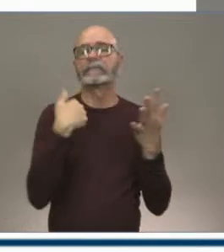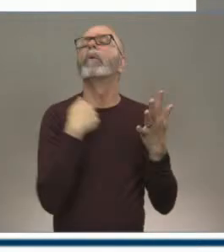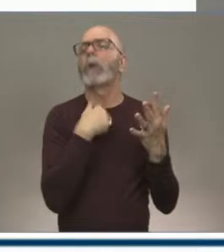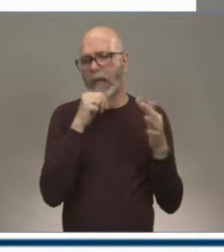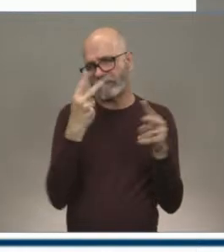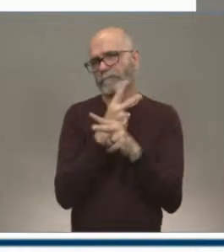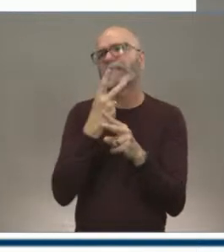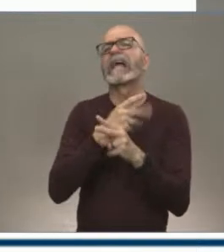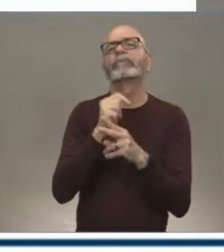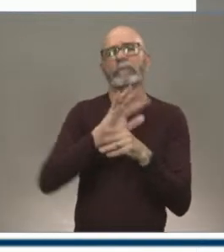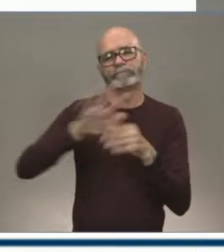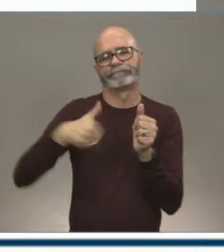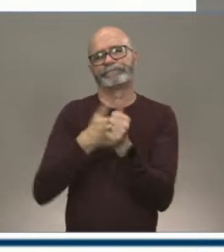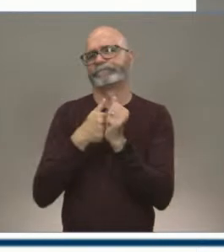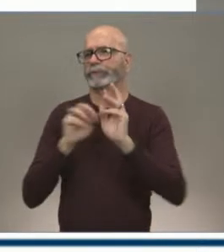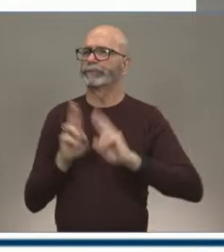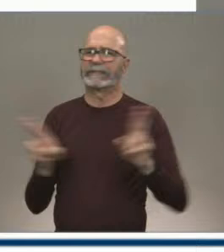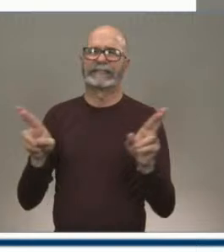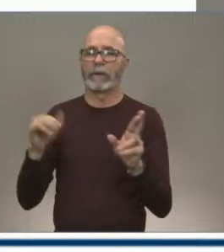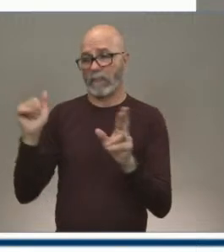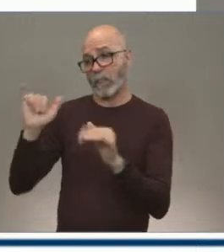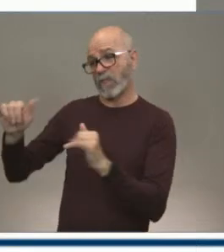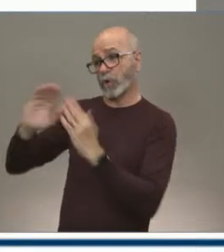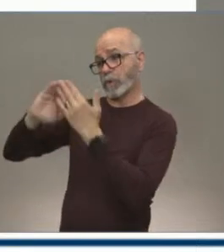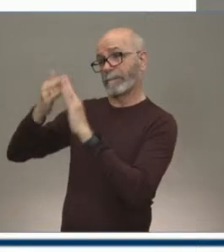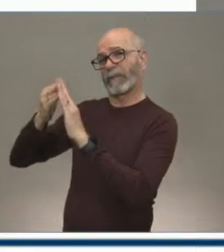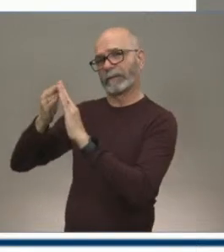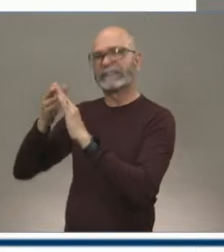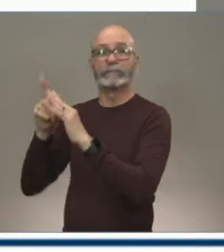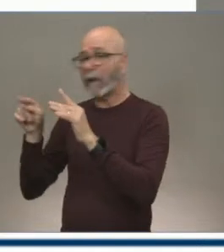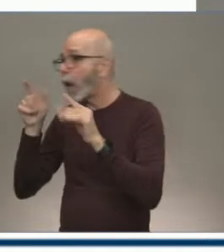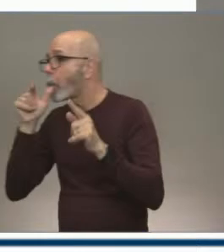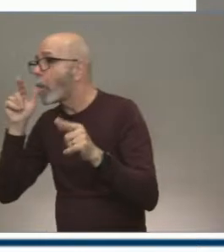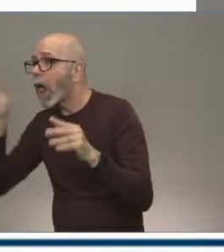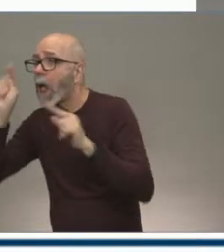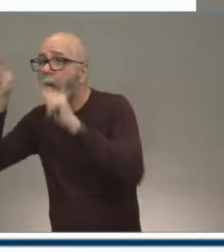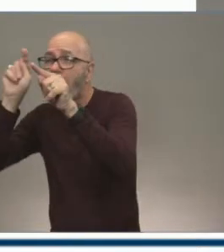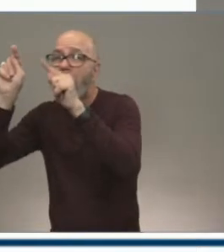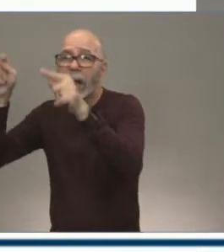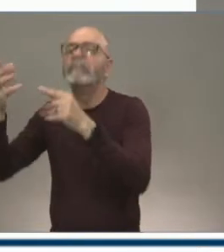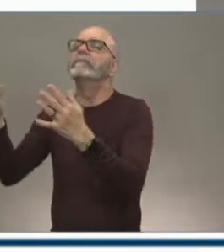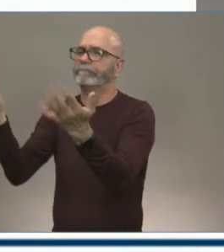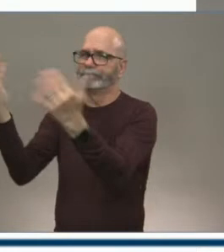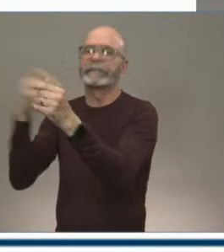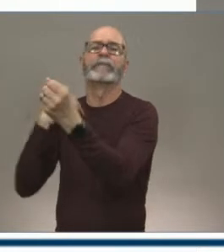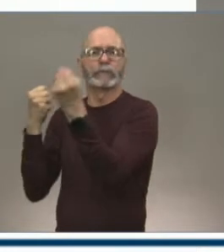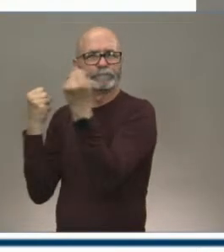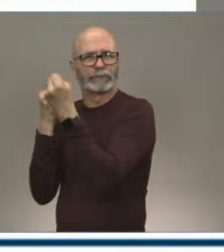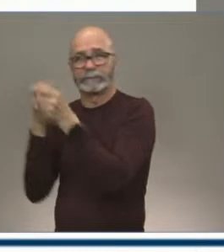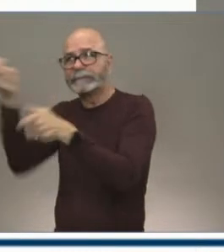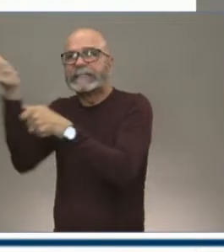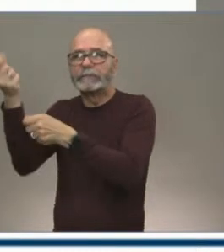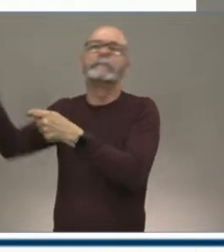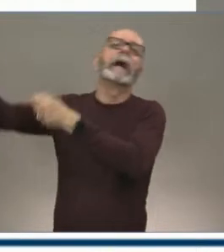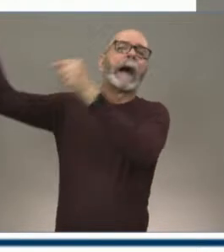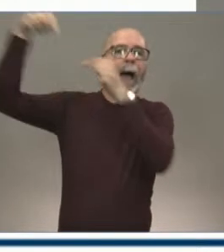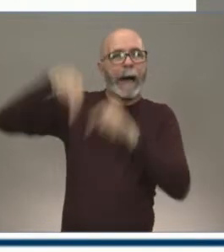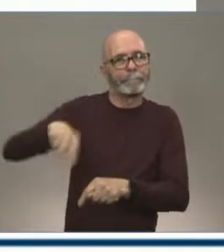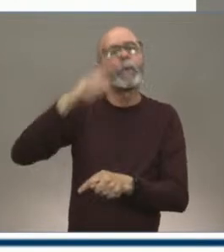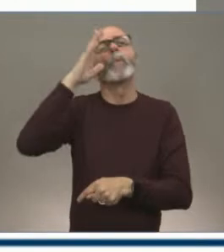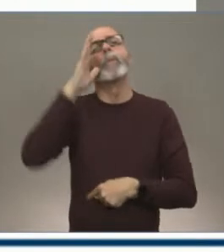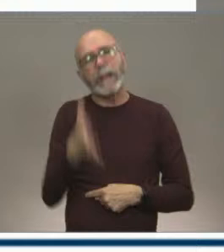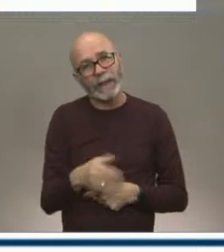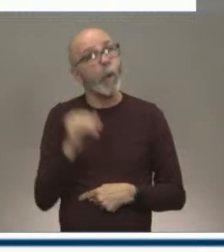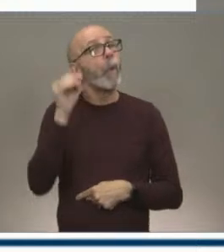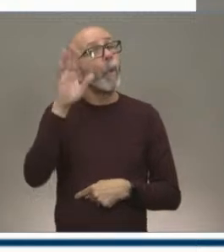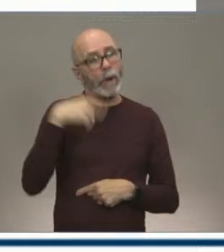on at a community level to make sure that those people are identified and they're given the supports necessary to get them to vaccine or get vaccine to them. So